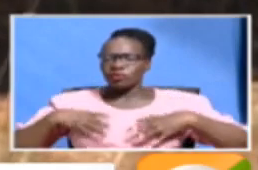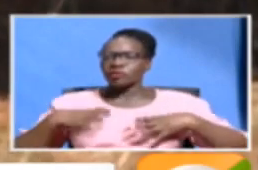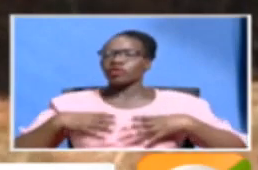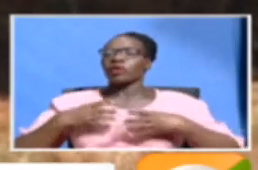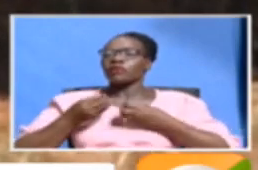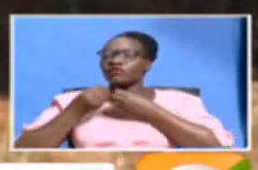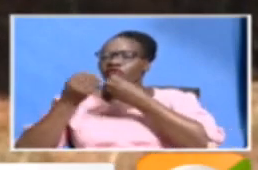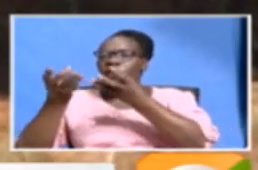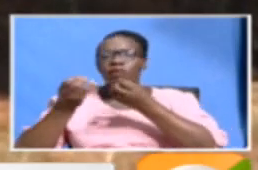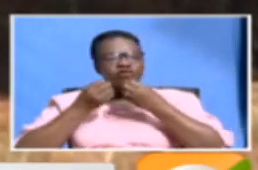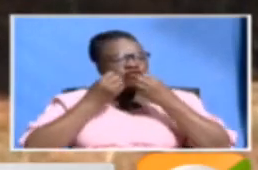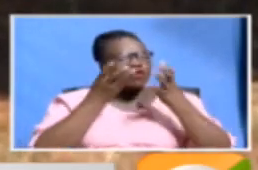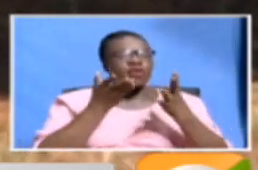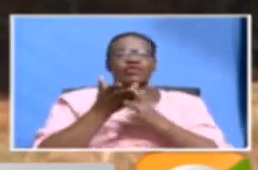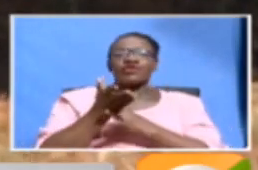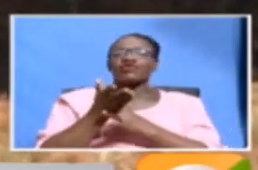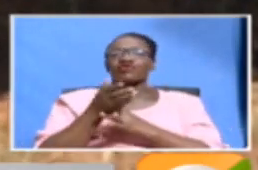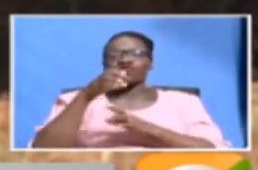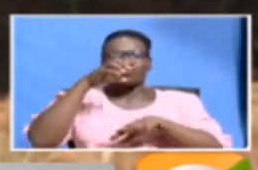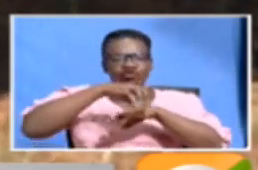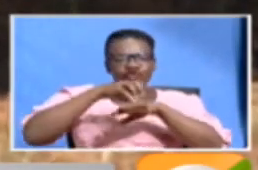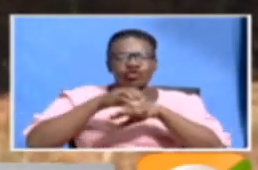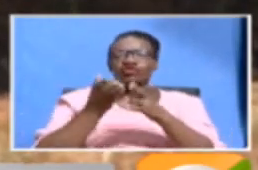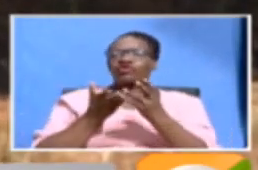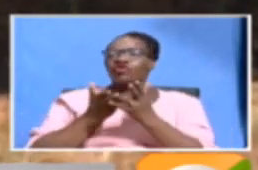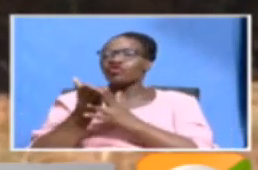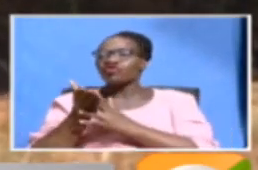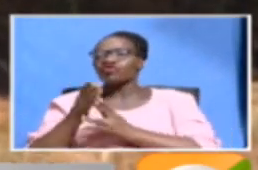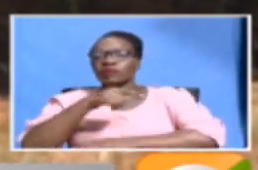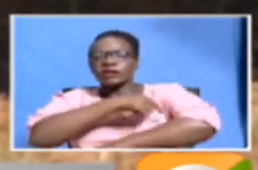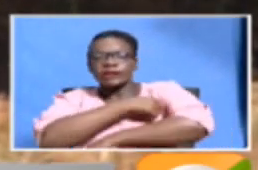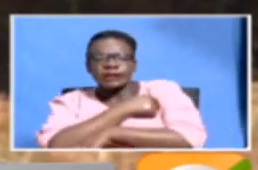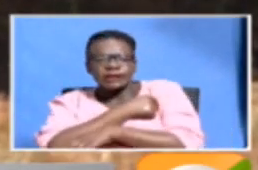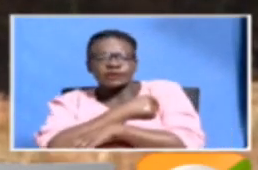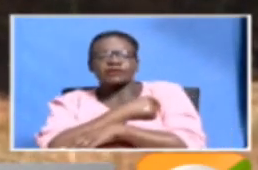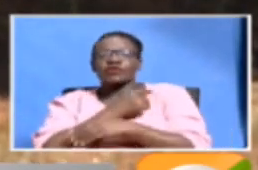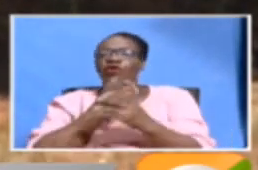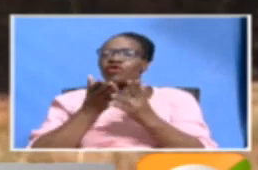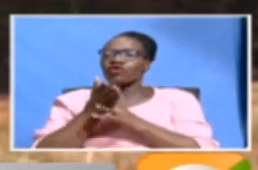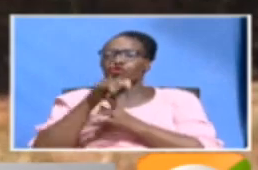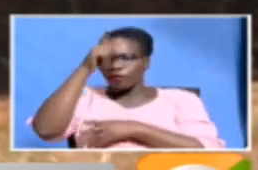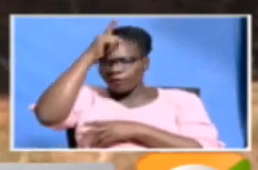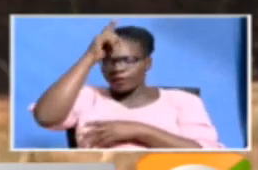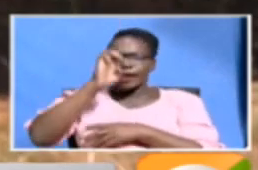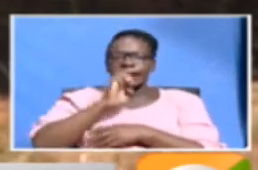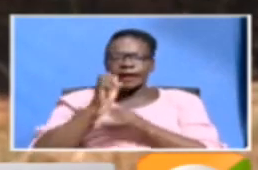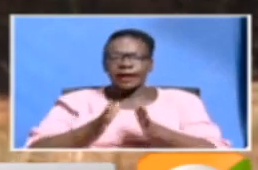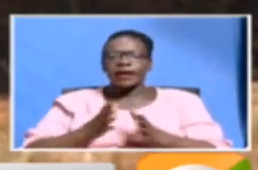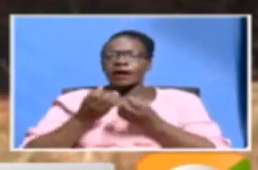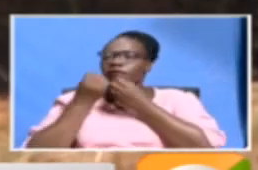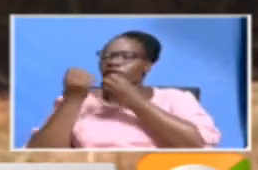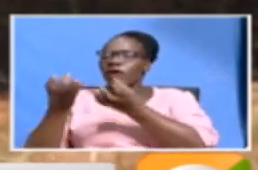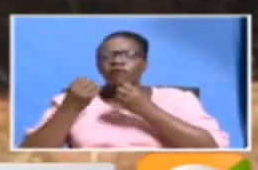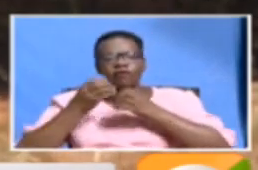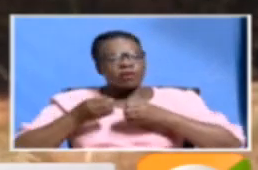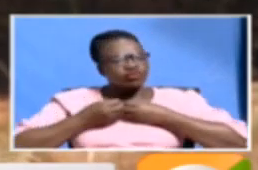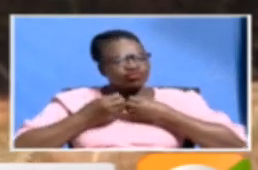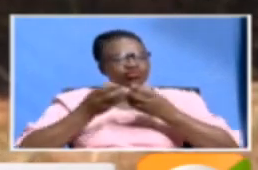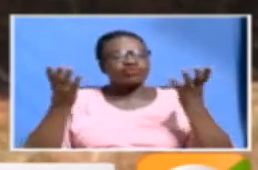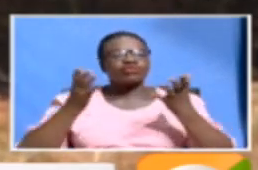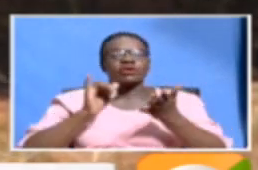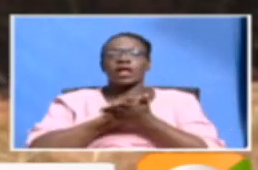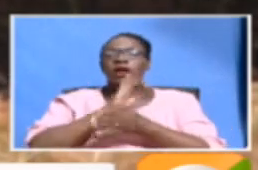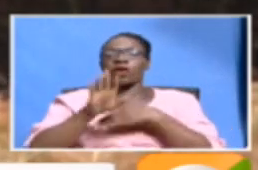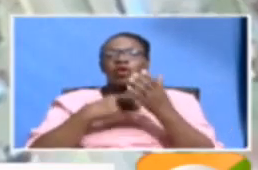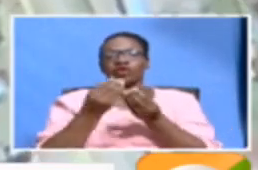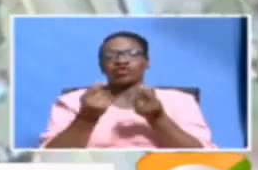kwa wachungaji, kupitia kwa misikiti, kupitia kwa machifu, wazee wa vijiji, at least wapate kujulikana kwamba wanaweza handle